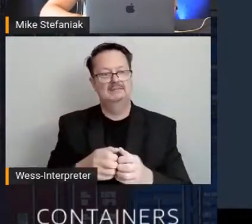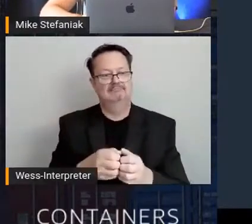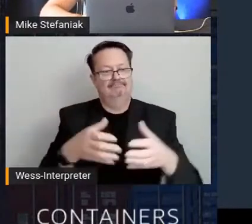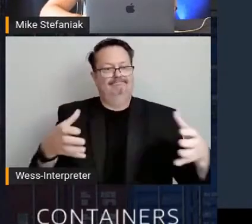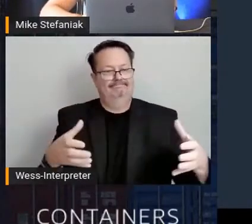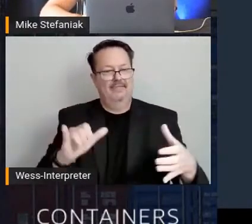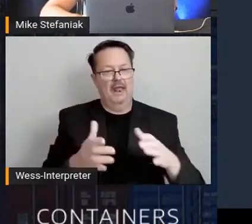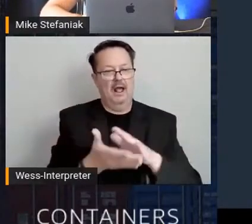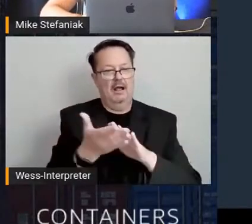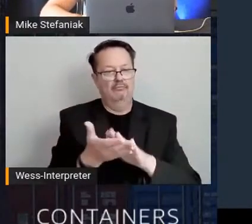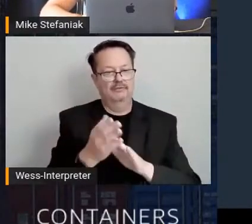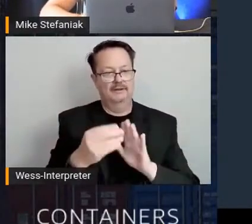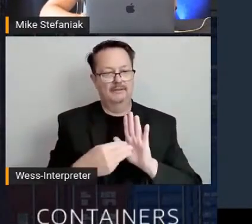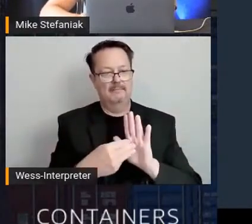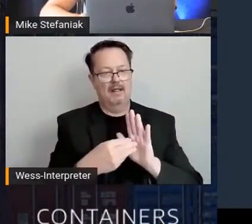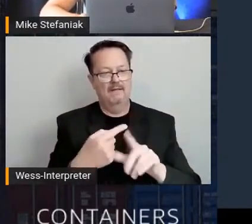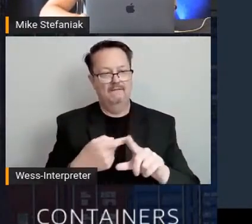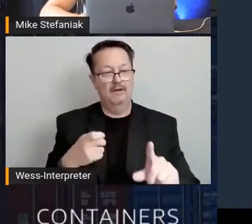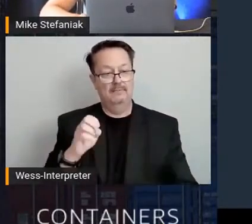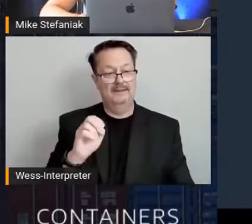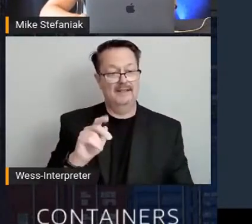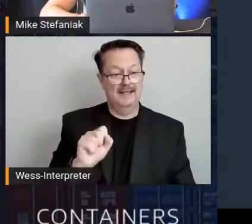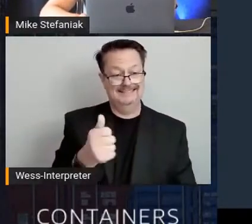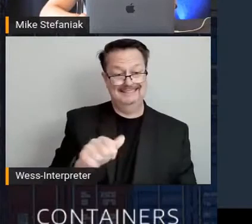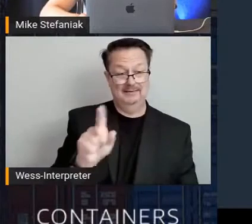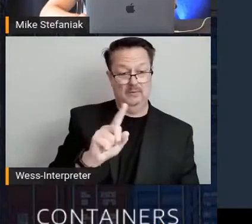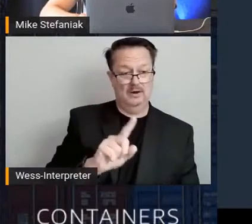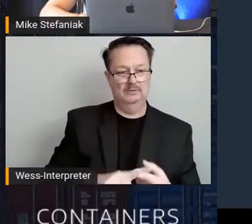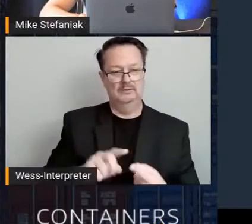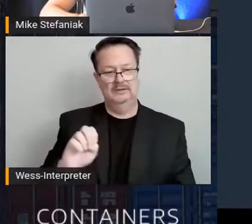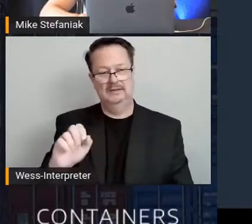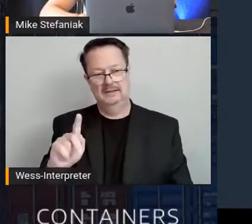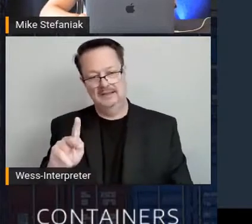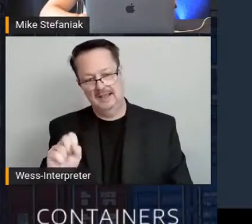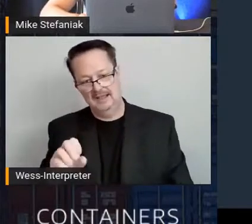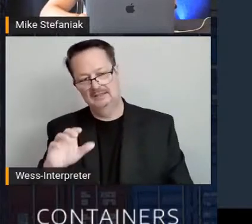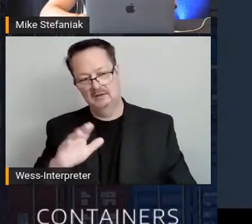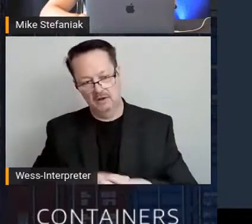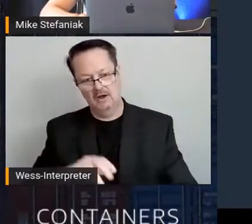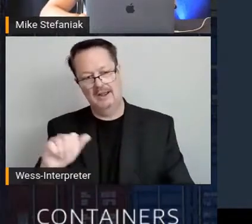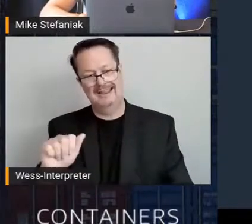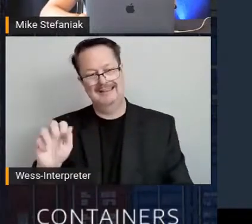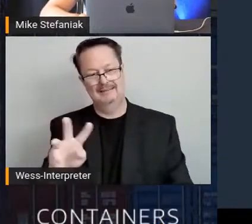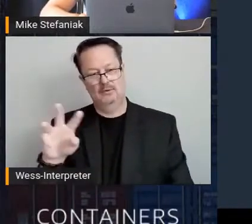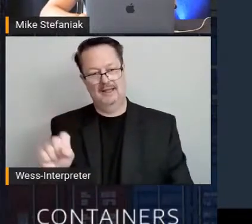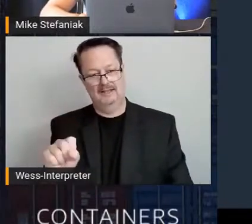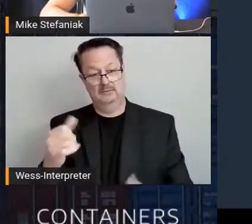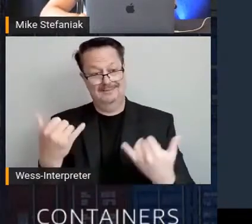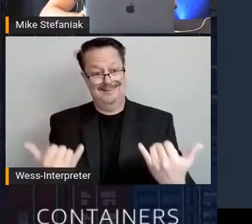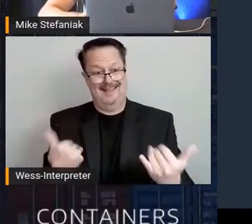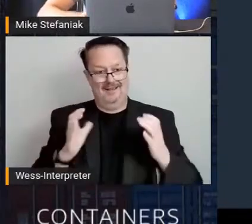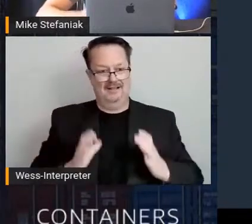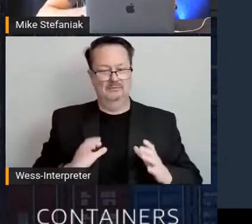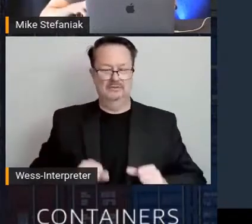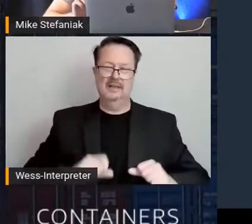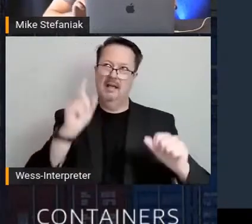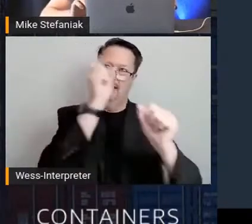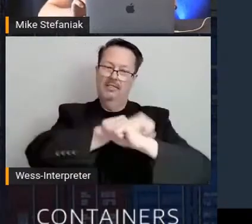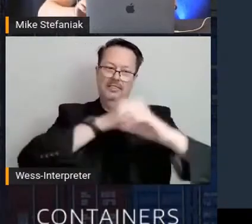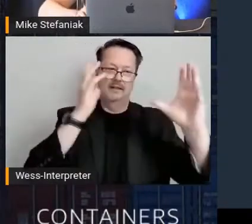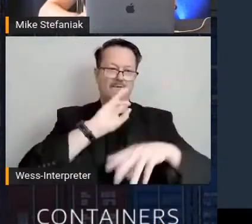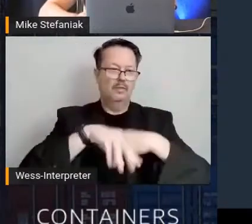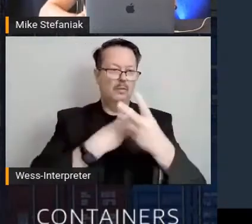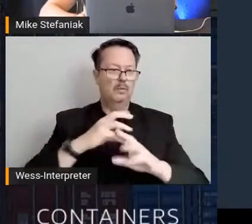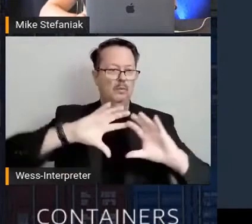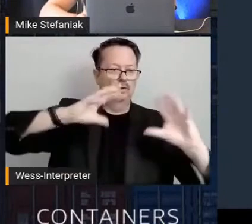way from EKS Anywhere into EKS on AWS so that now our customers can start to think of the world